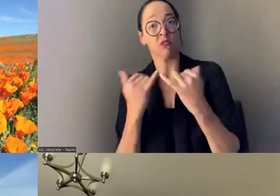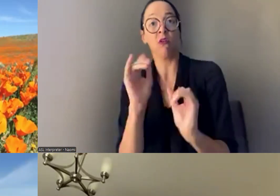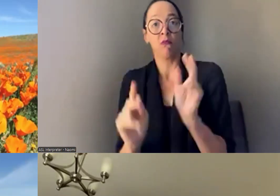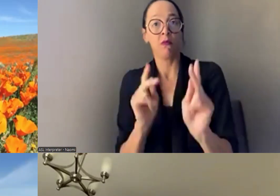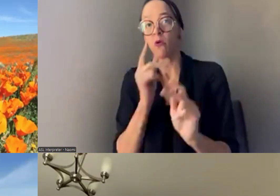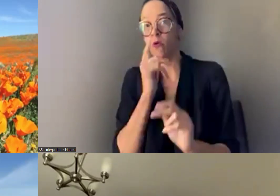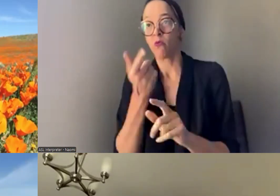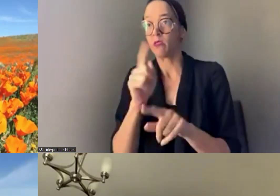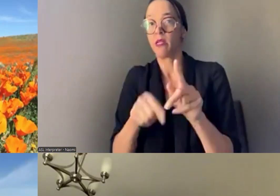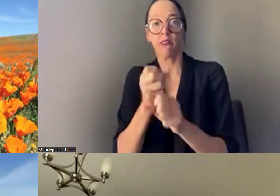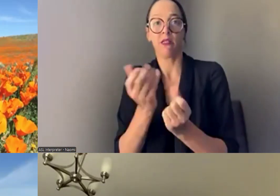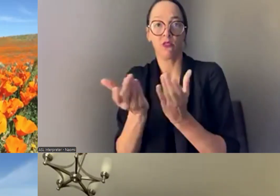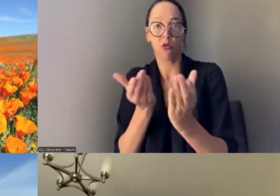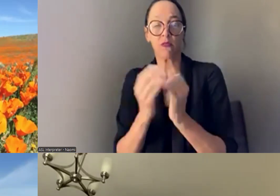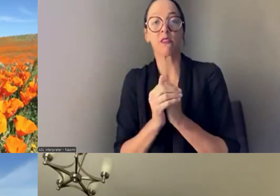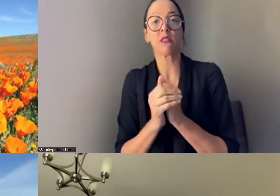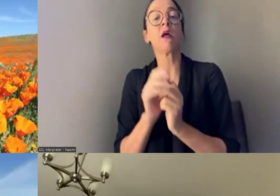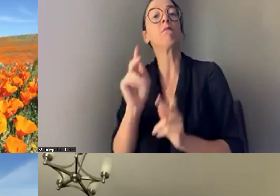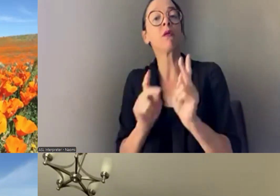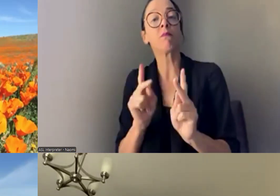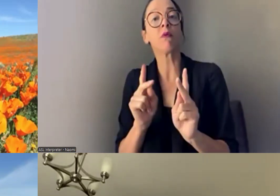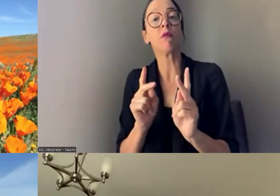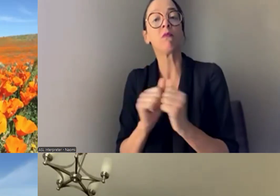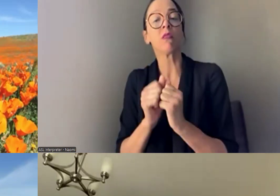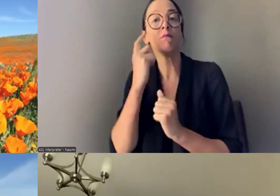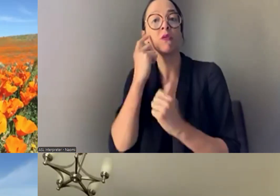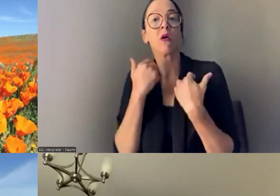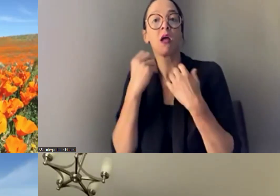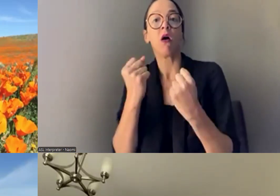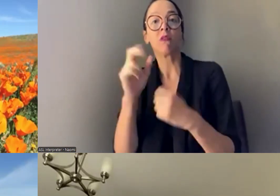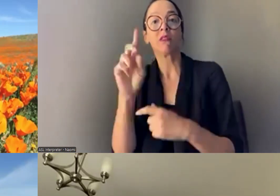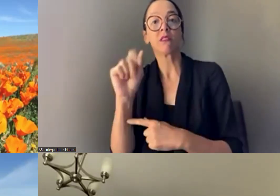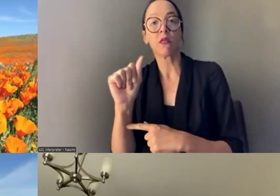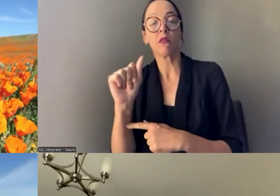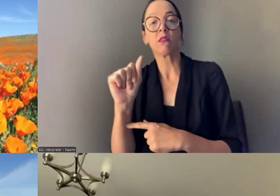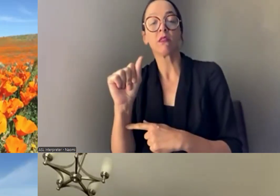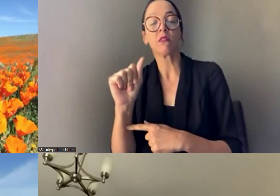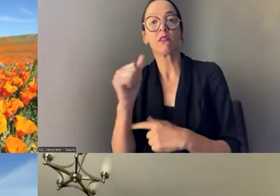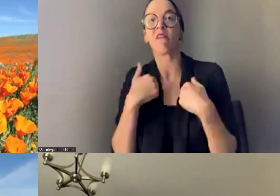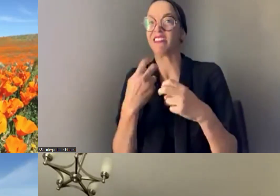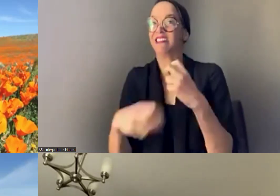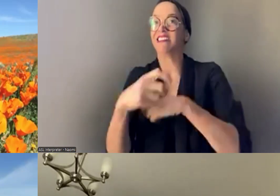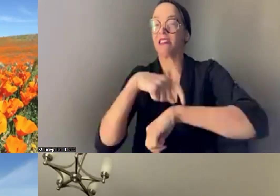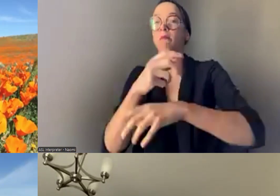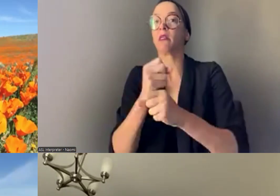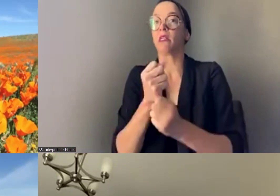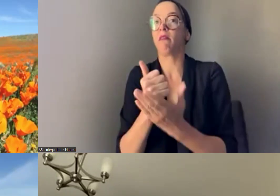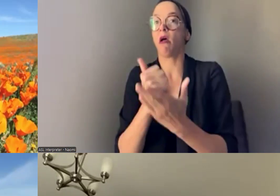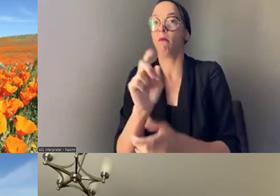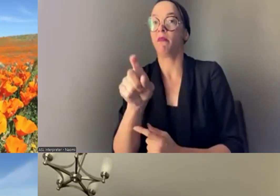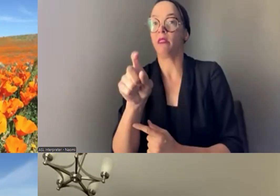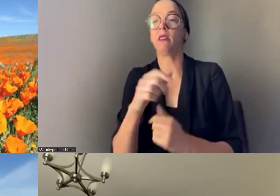health disabilities who are having difficult getting the help they need. There's people with intellectual and